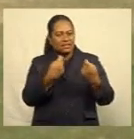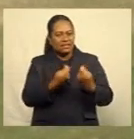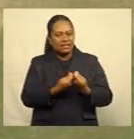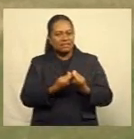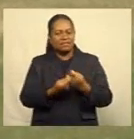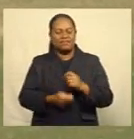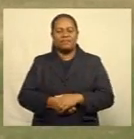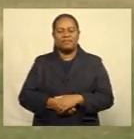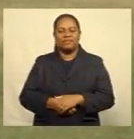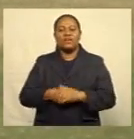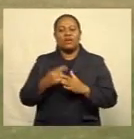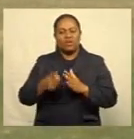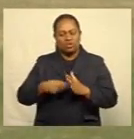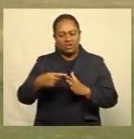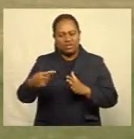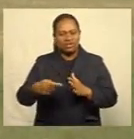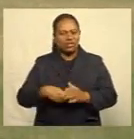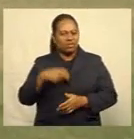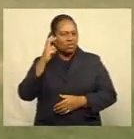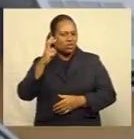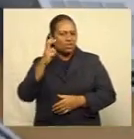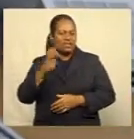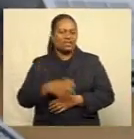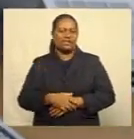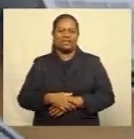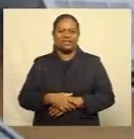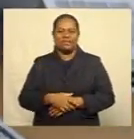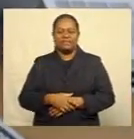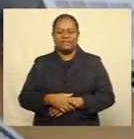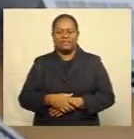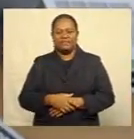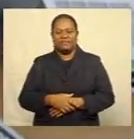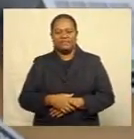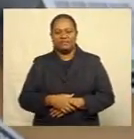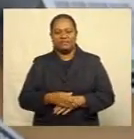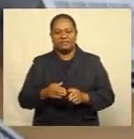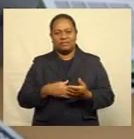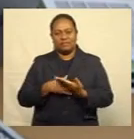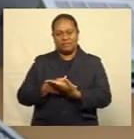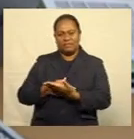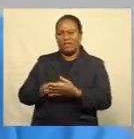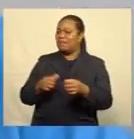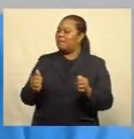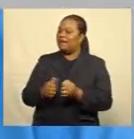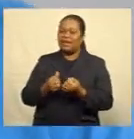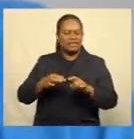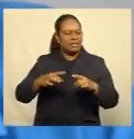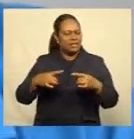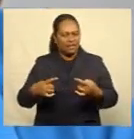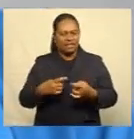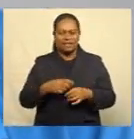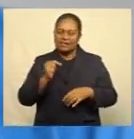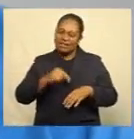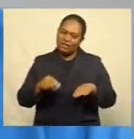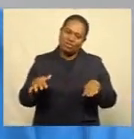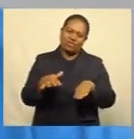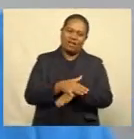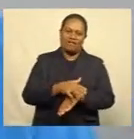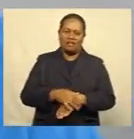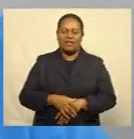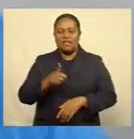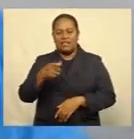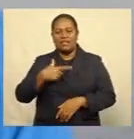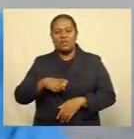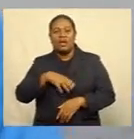squad to still maintain those restrictions. There is a lot to be covered by the national coach, which is why the Fiji men's